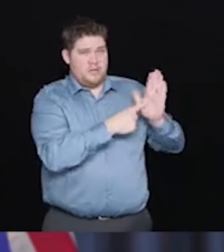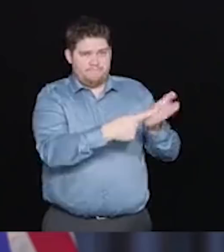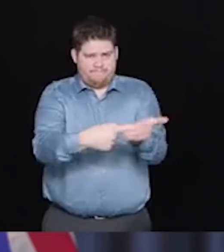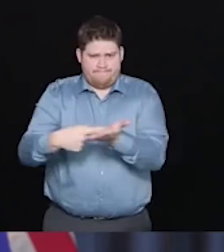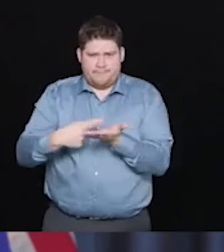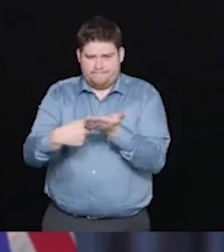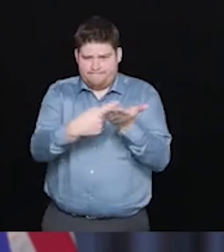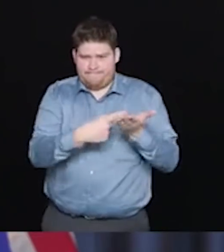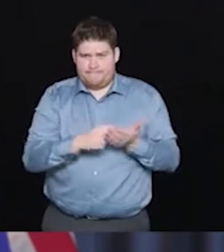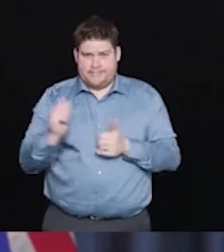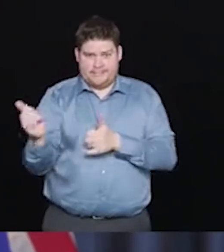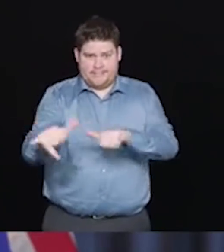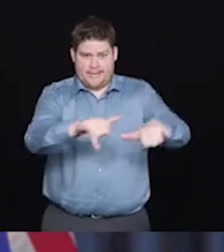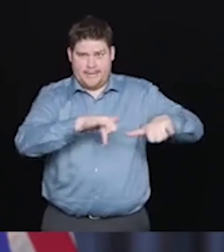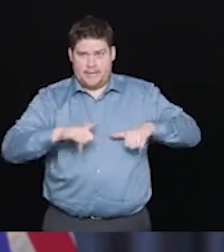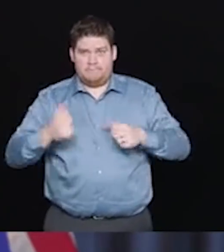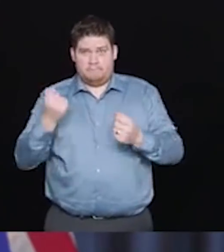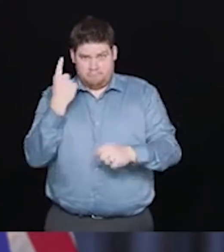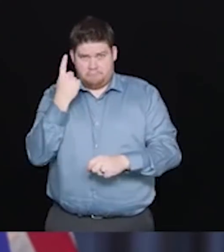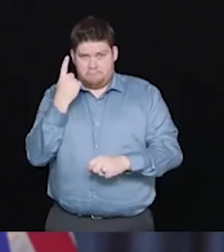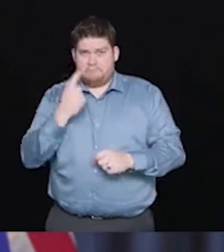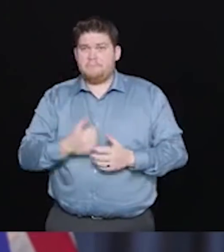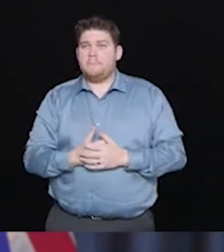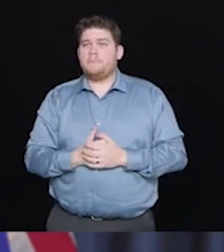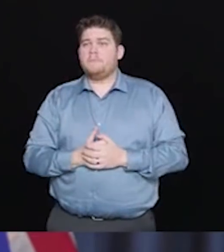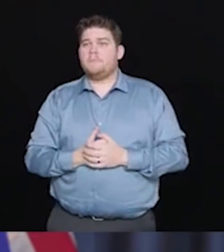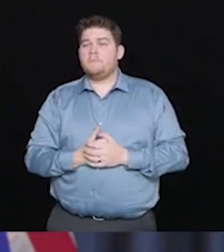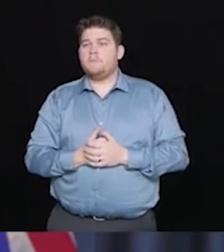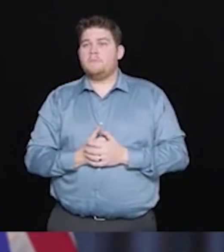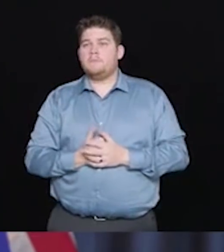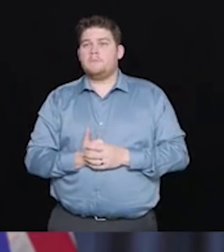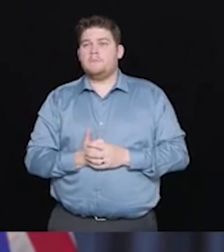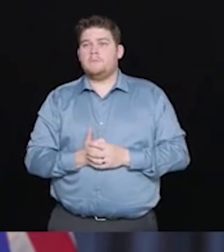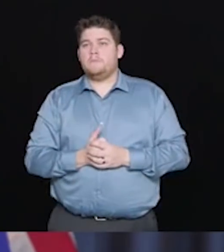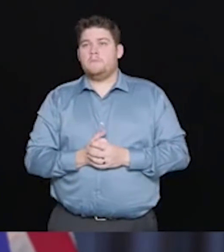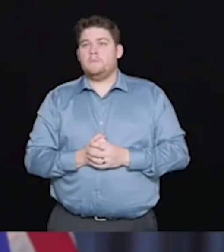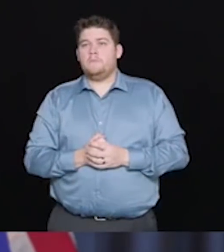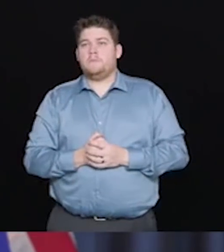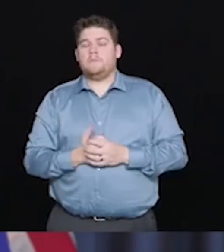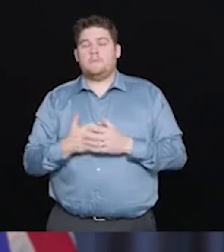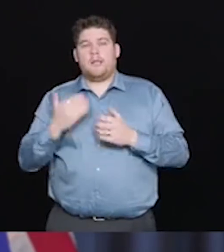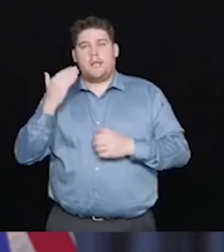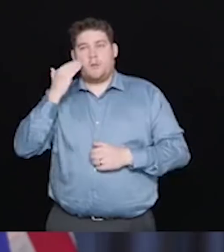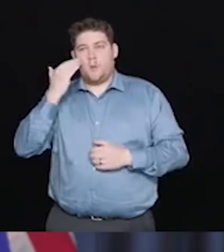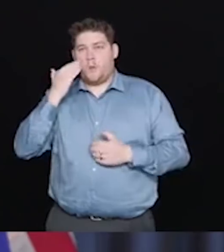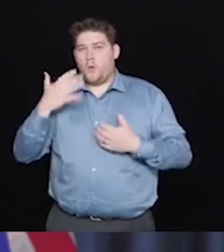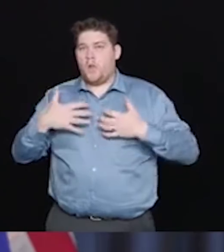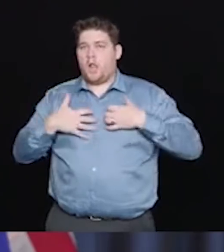worry a lot about in healthcare, is having to make that decision on our own.